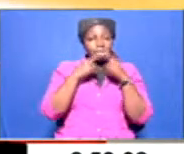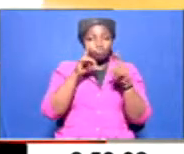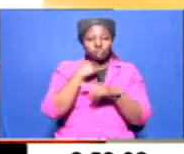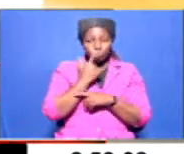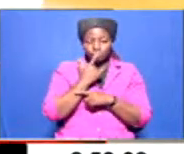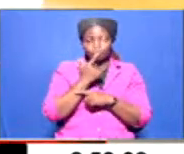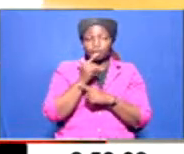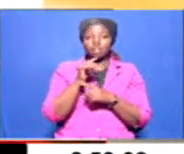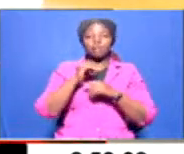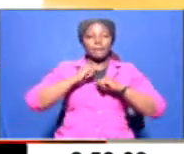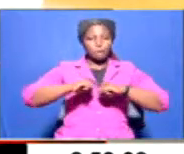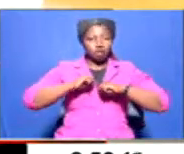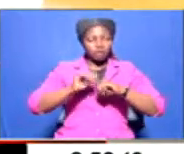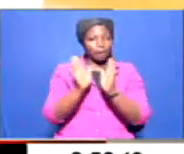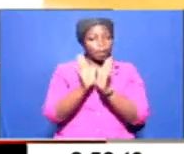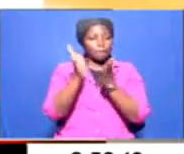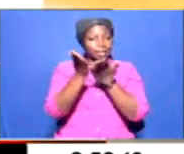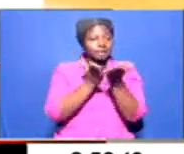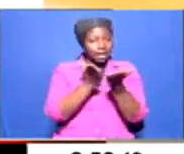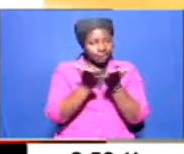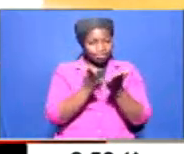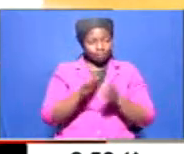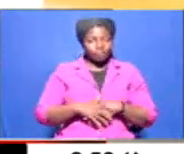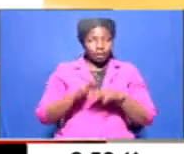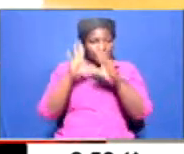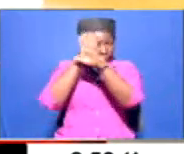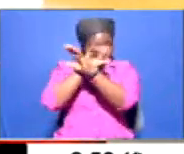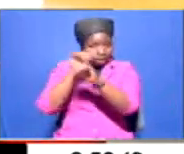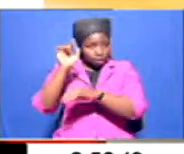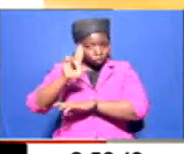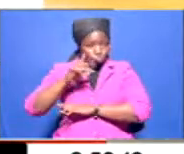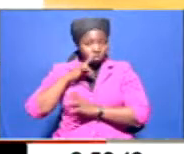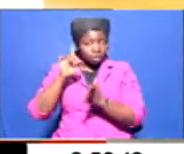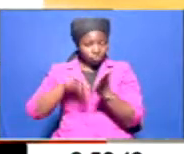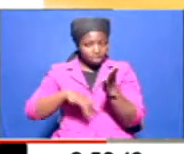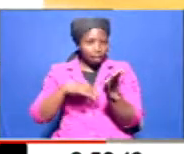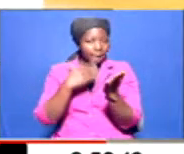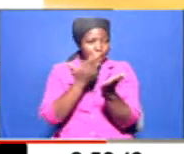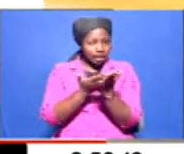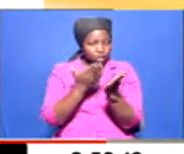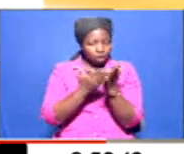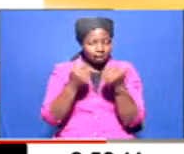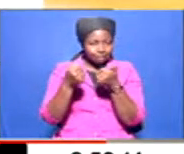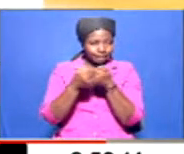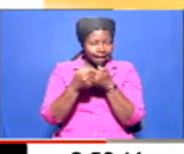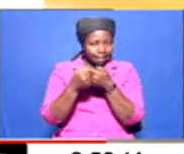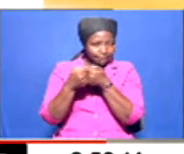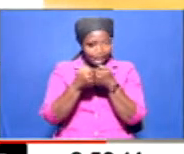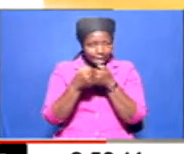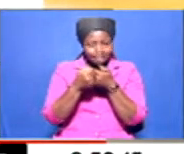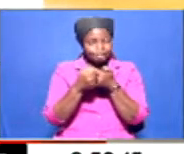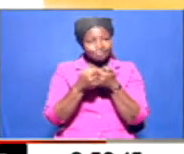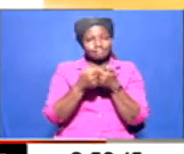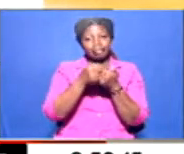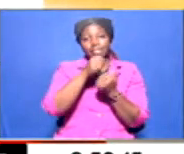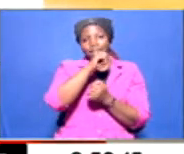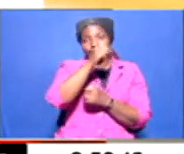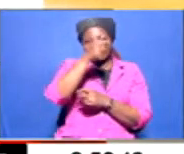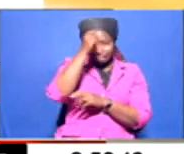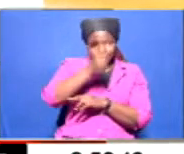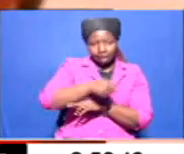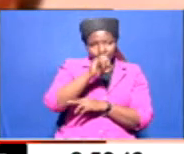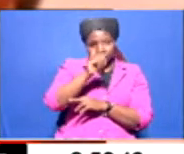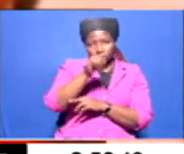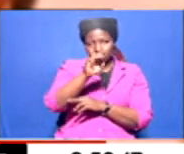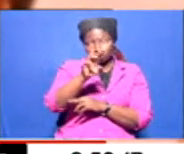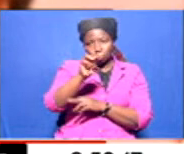Kinyua, President Uhuru Kenyatta noted that the petition against Justice Said Juma Chitembwe contains grave allegations